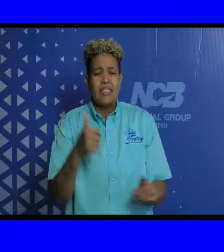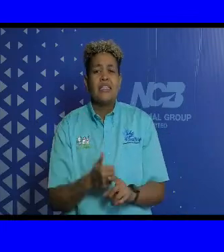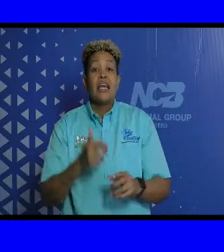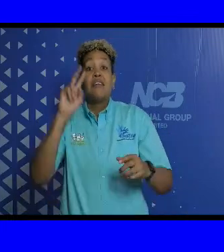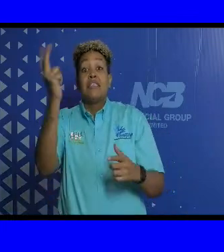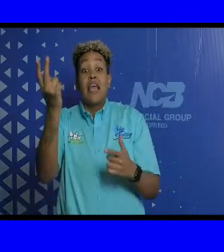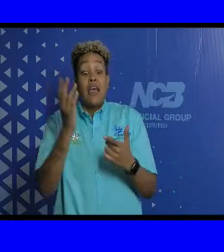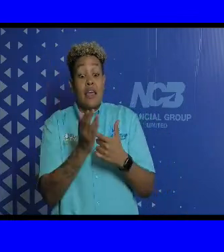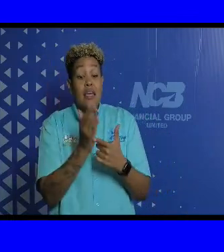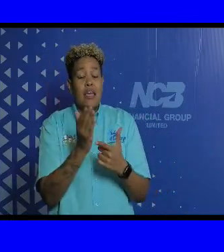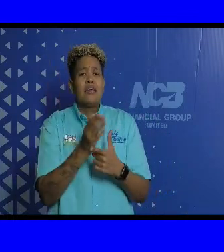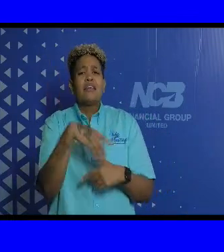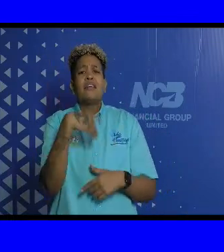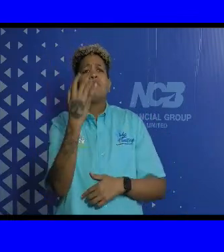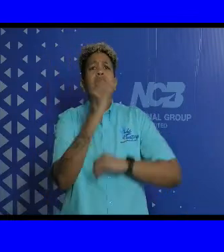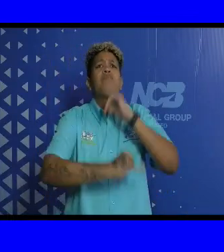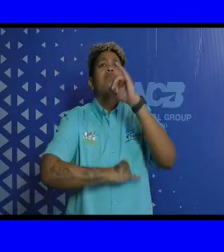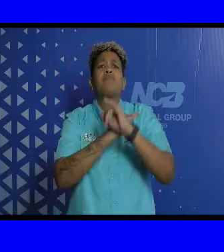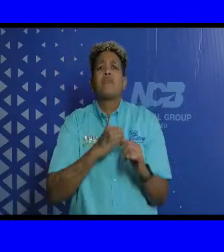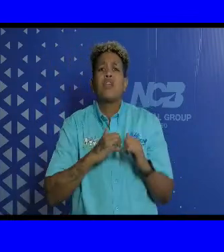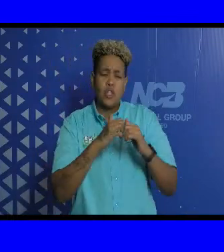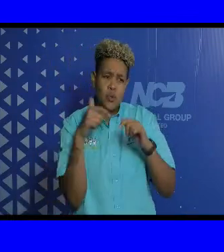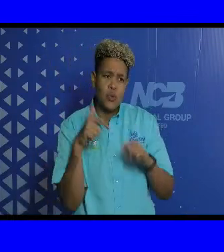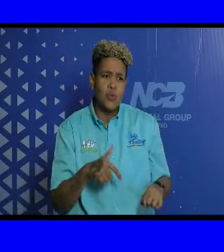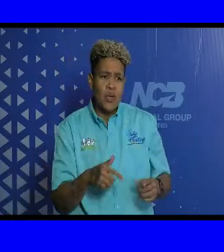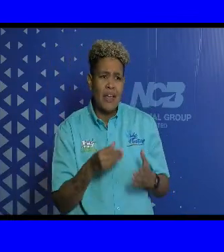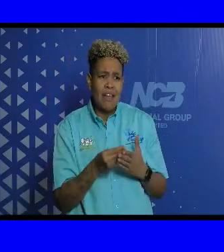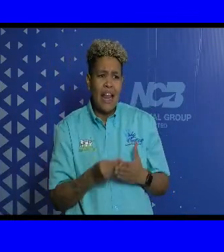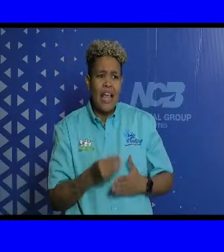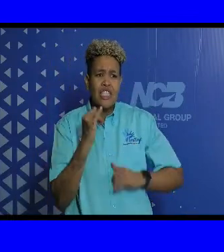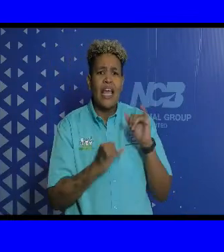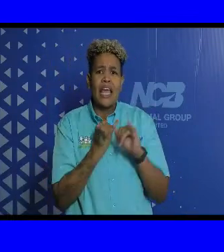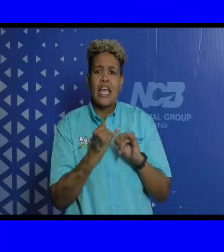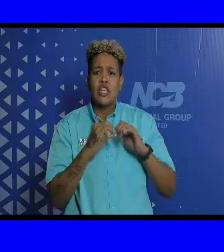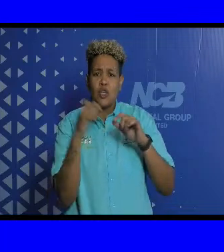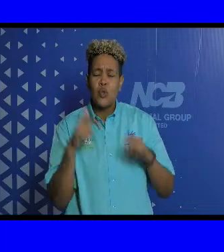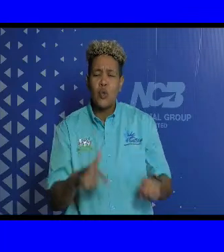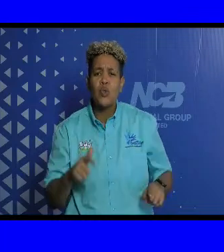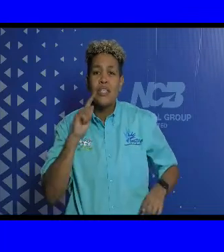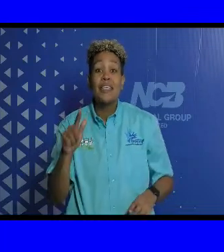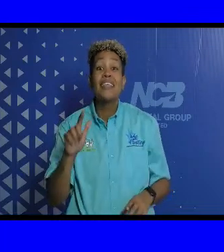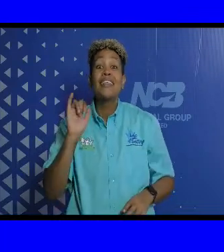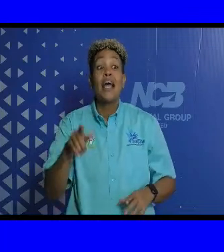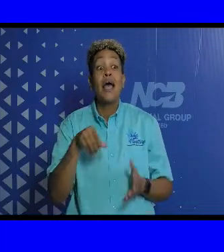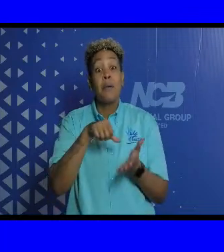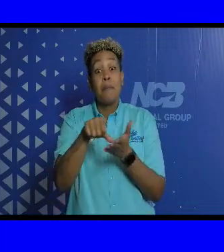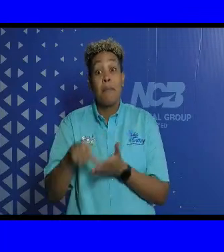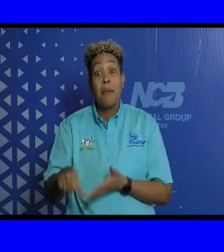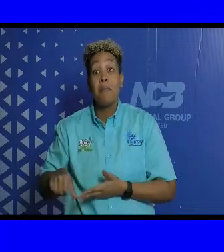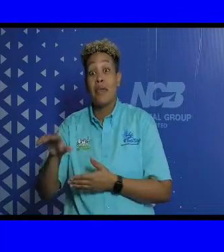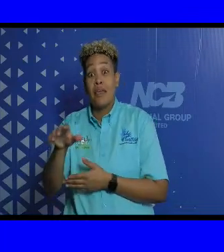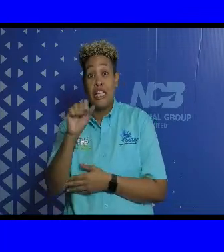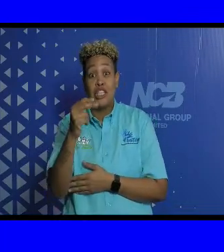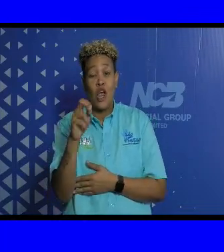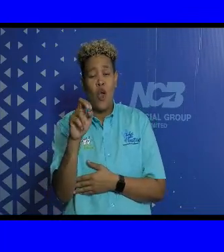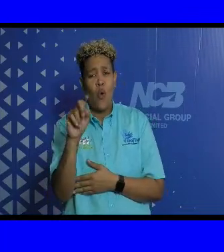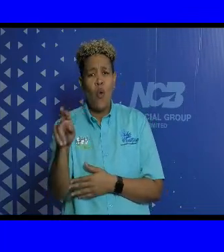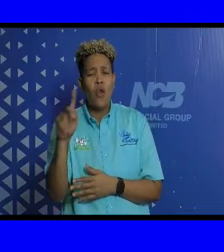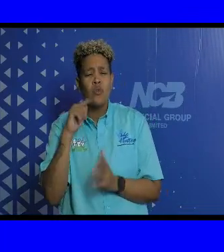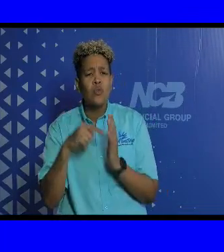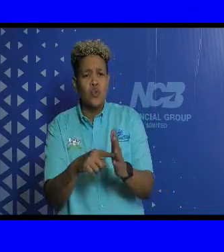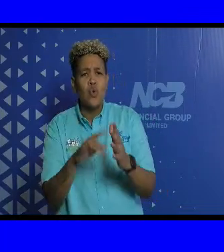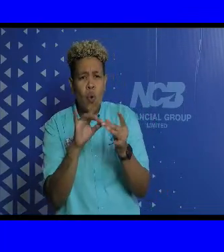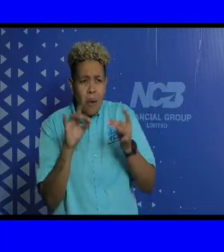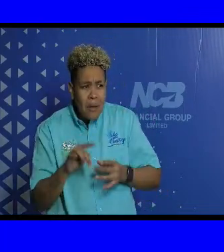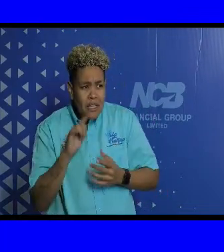Number two, institutions, financial institutions that pay dividends convey a message